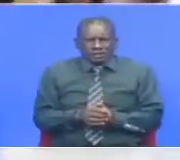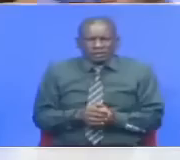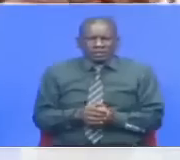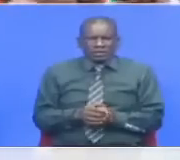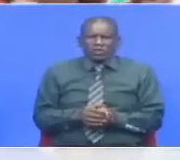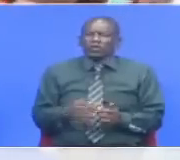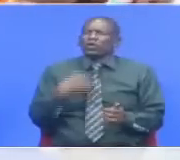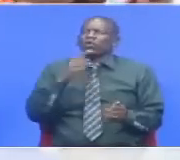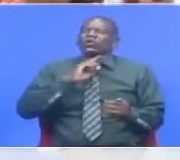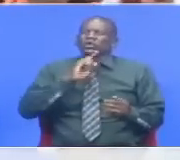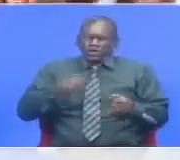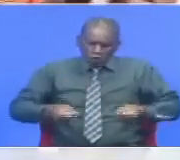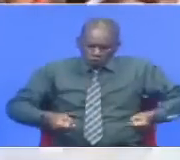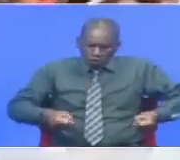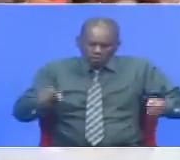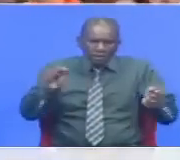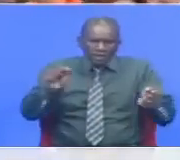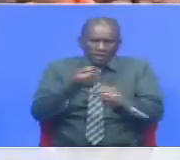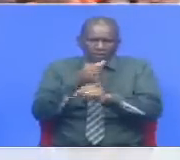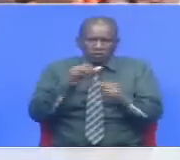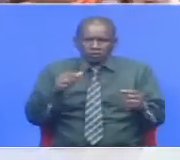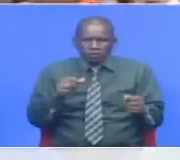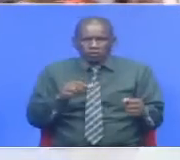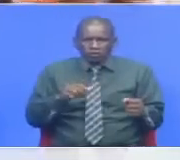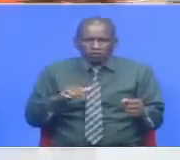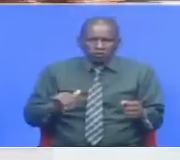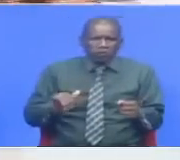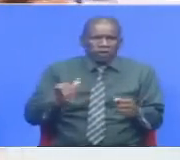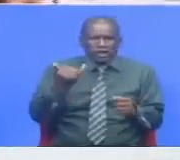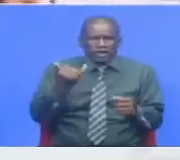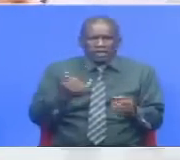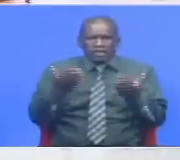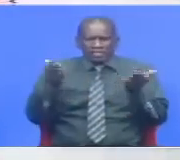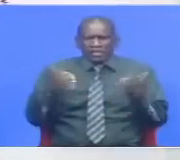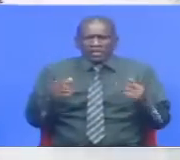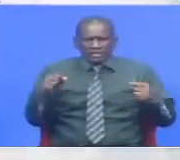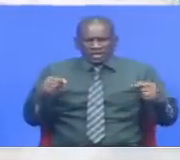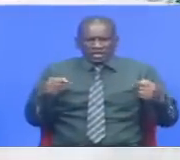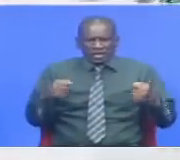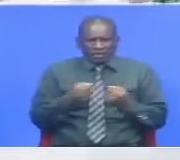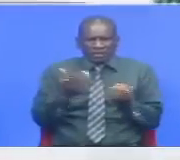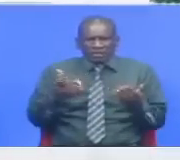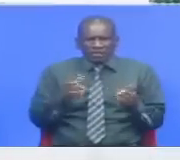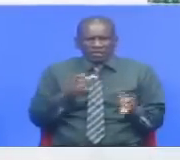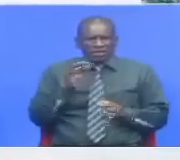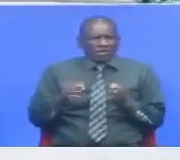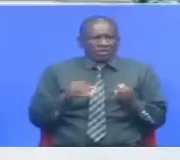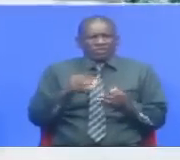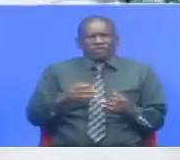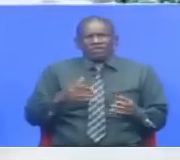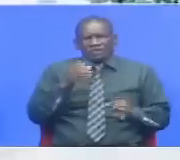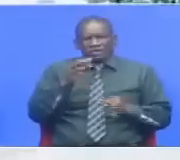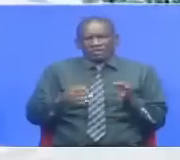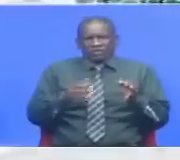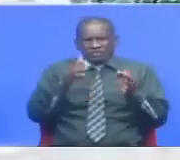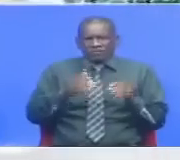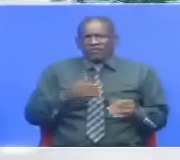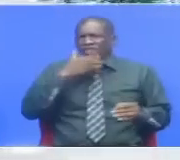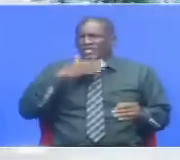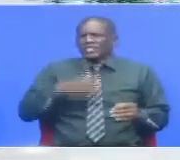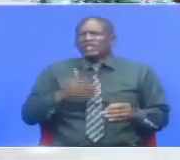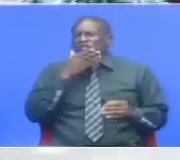Who said wheelbarrows can't fly? Well, miracles do happen. And if the Son of Man walking on water was